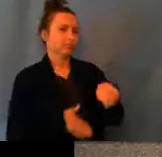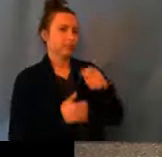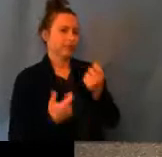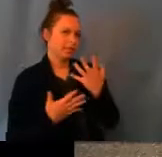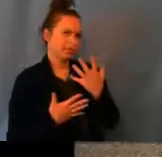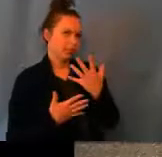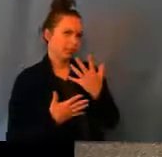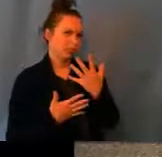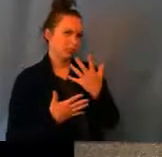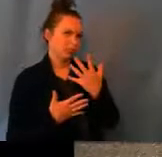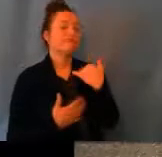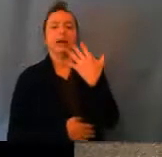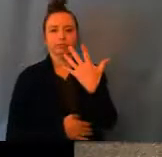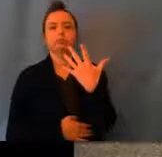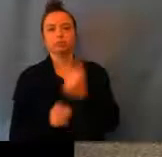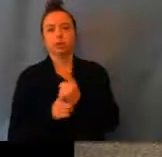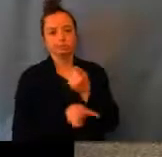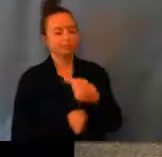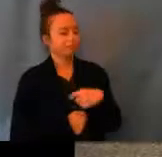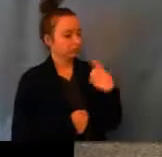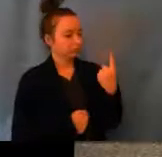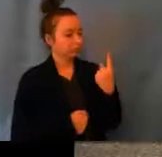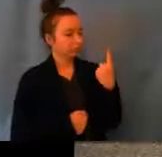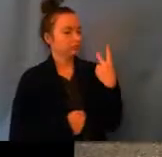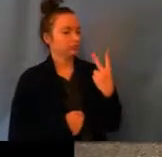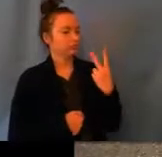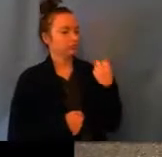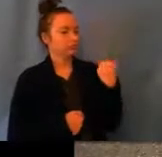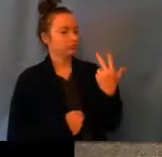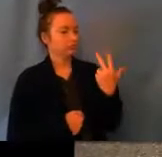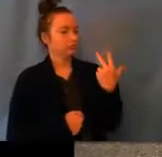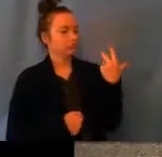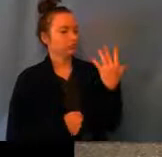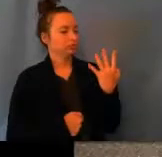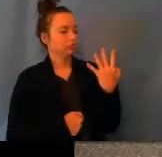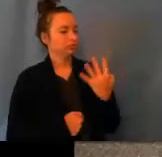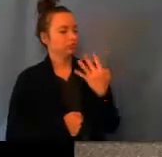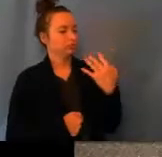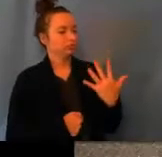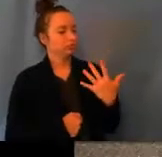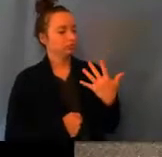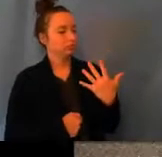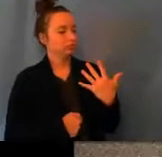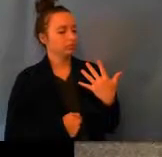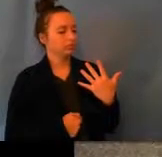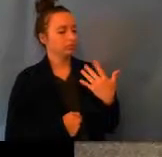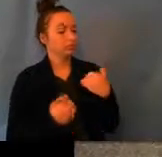many? 5. Ready? 1, 2, 3, 4,